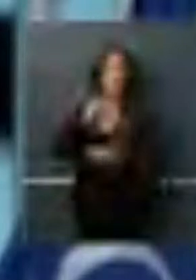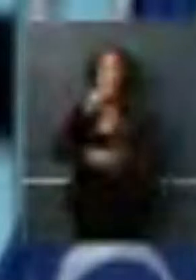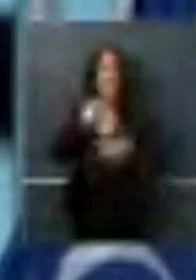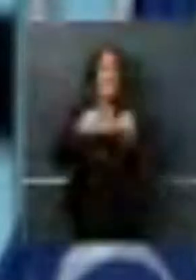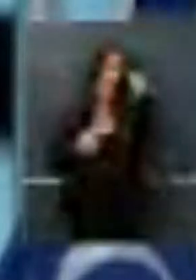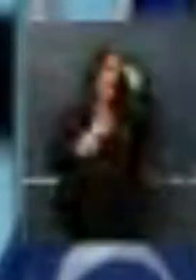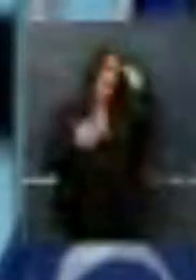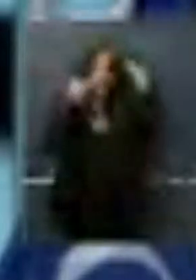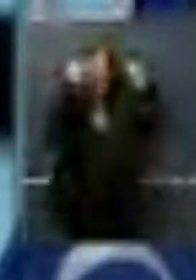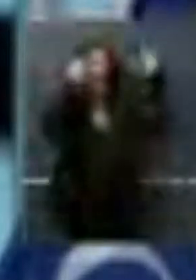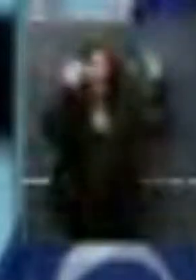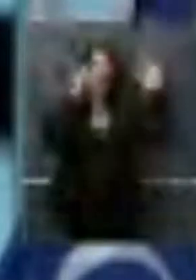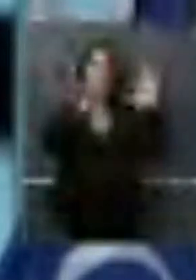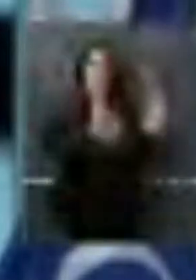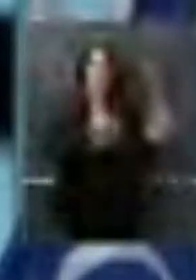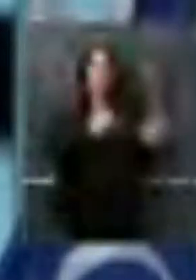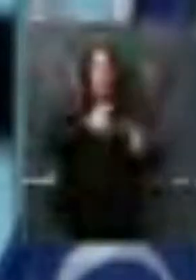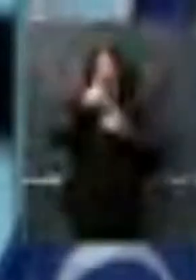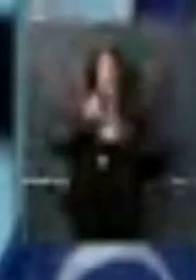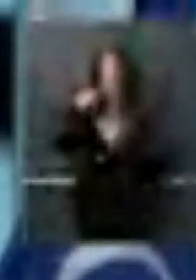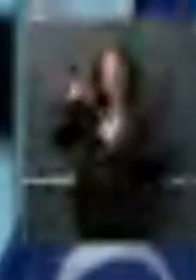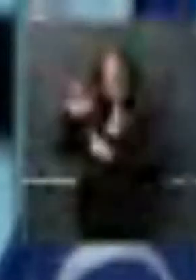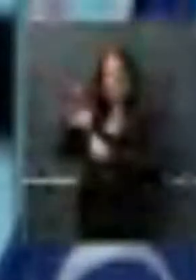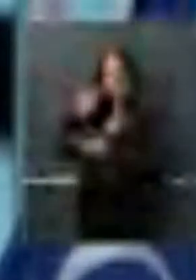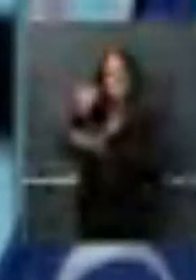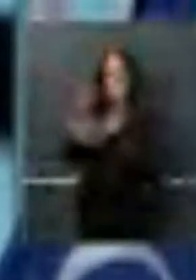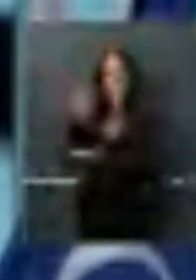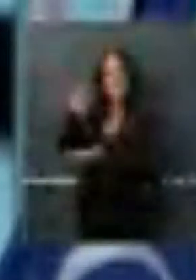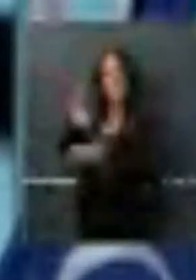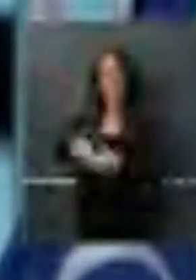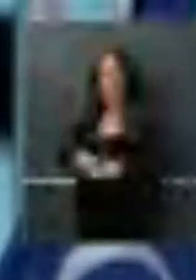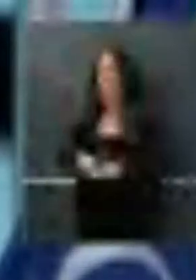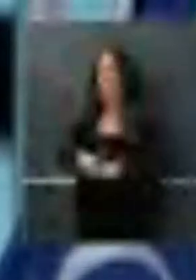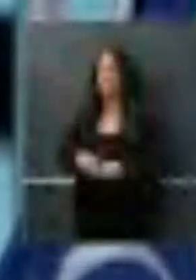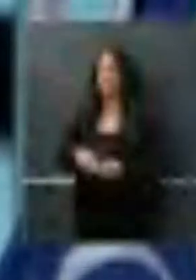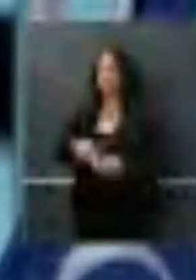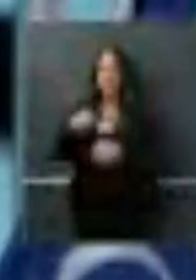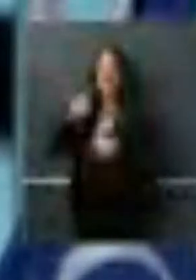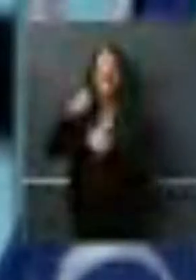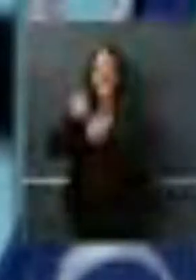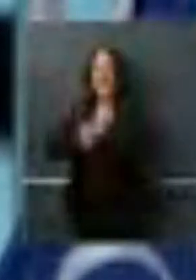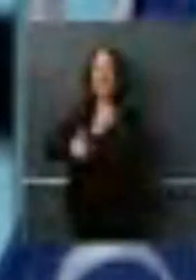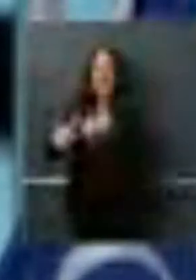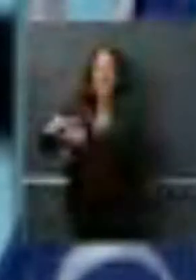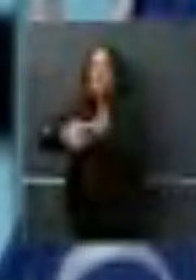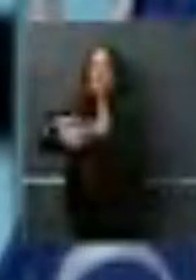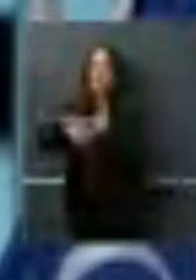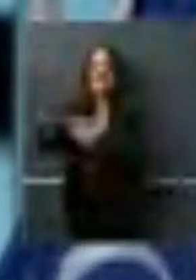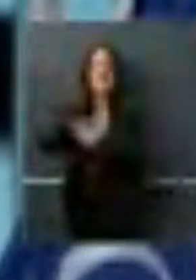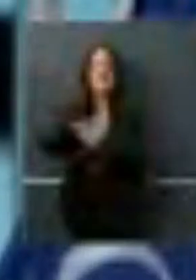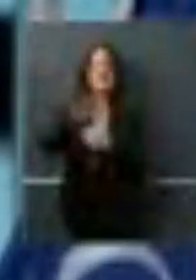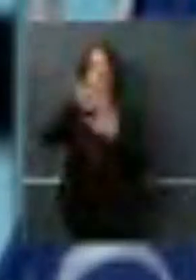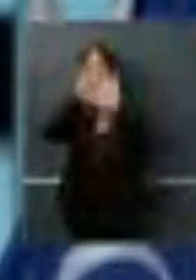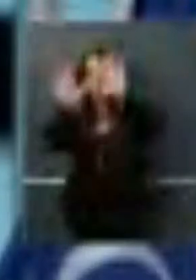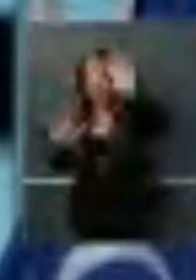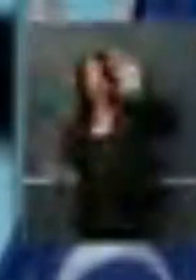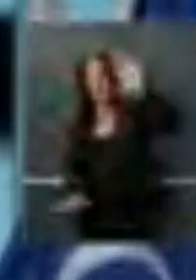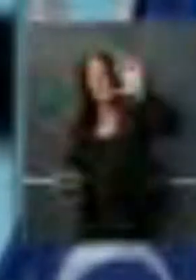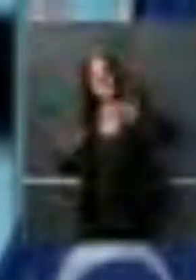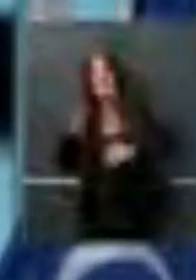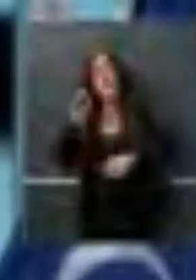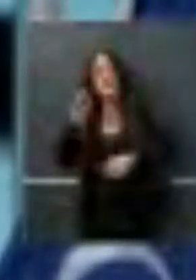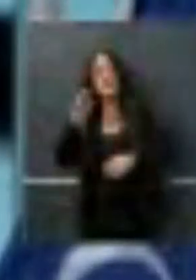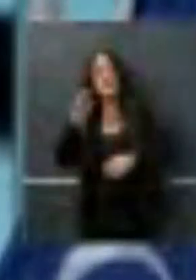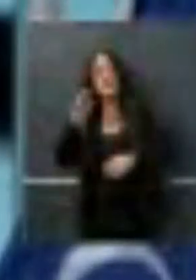of the arguments of regionalism in this state. I'm well aware that this state, as I often say, is many parts,